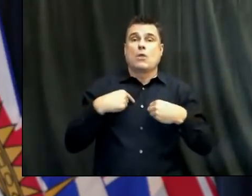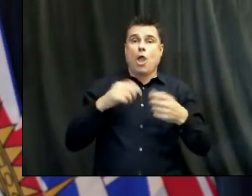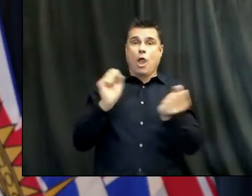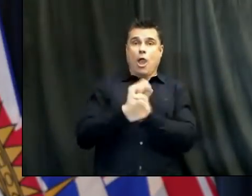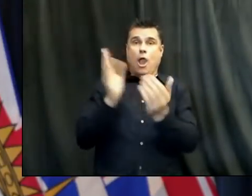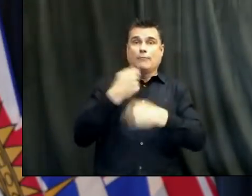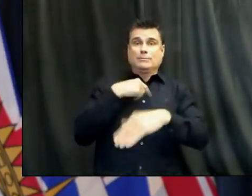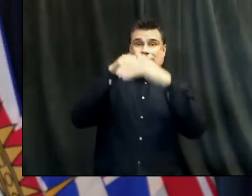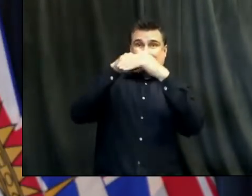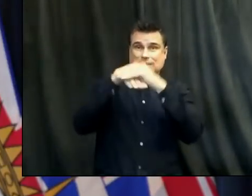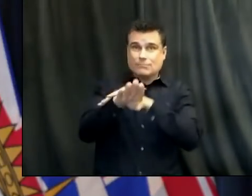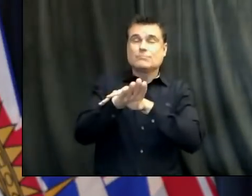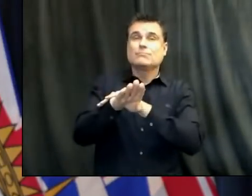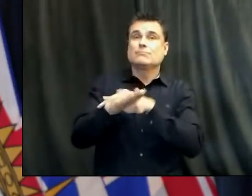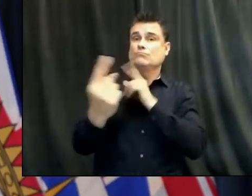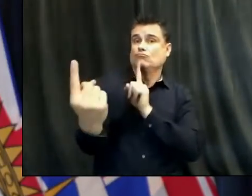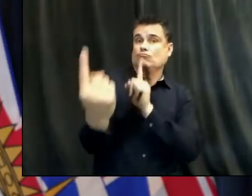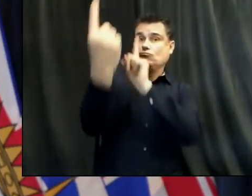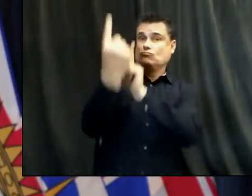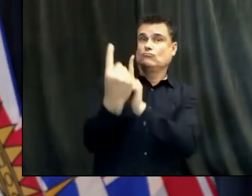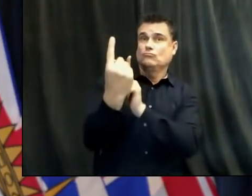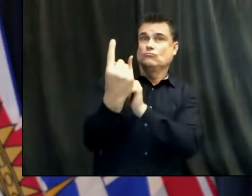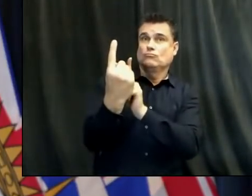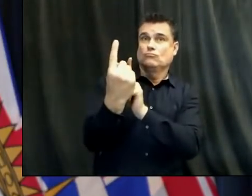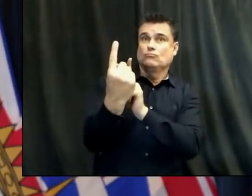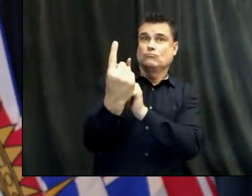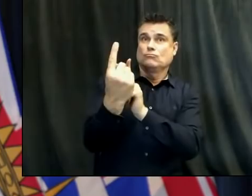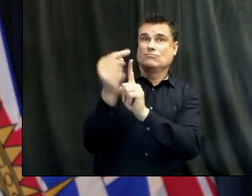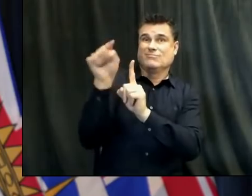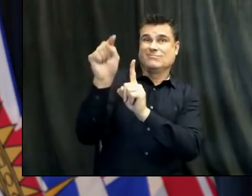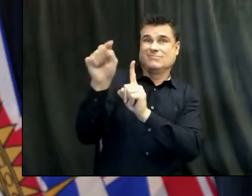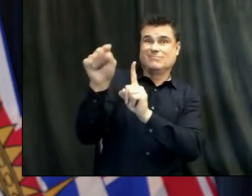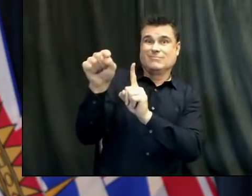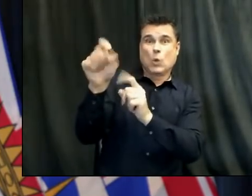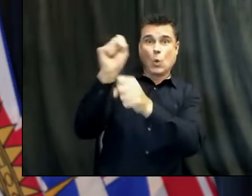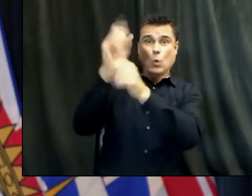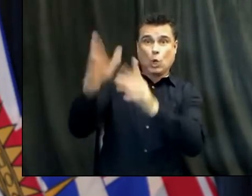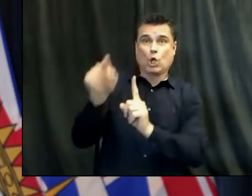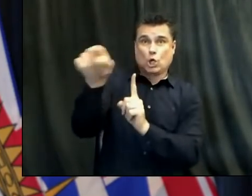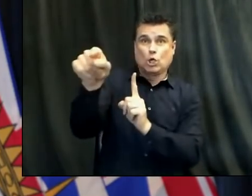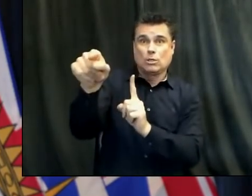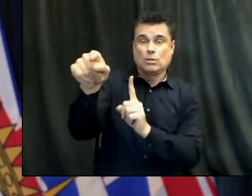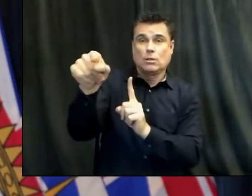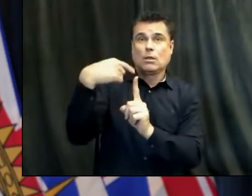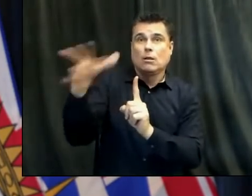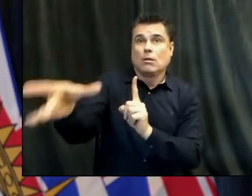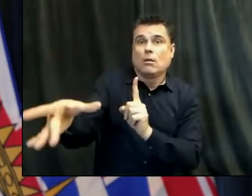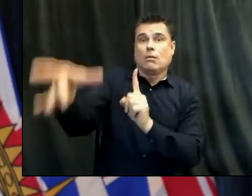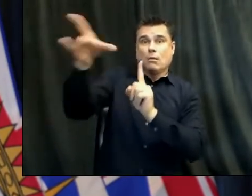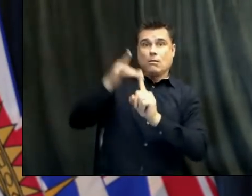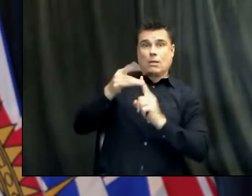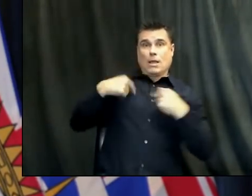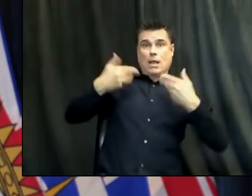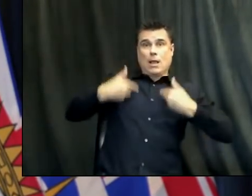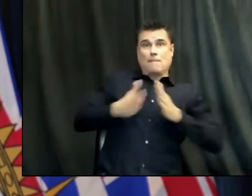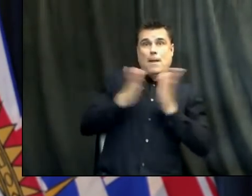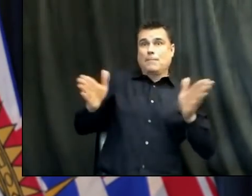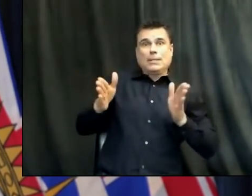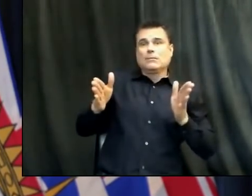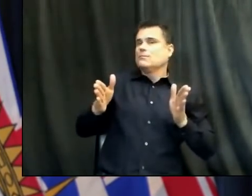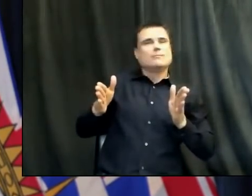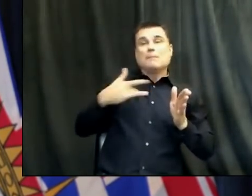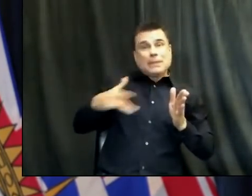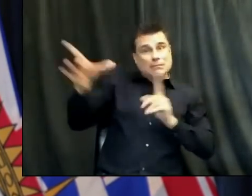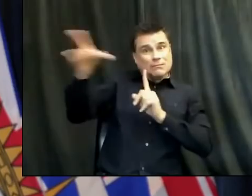workplace. Where we have not seen, and this is important, is when we have those plans where the worker